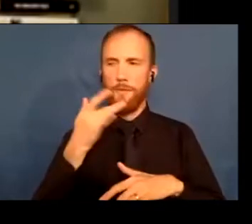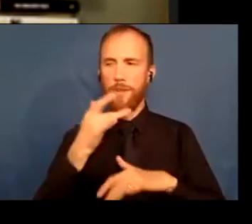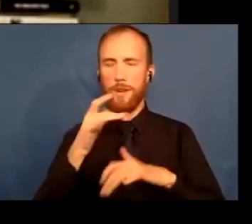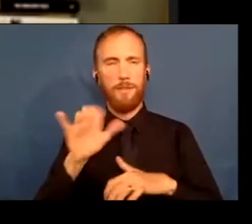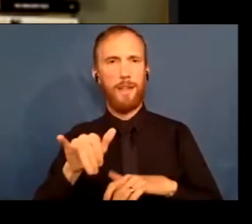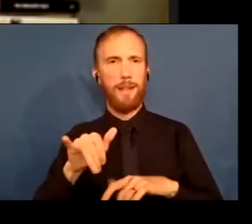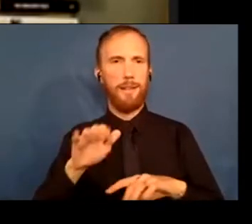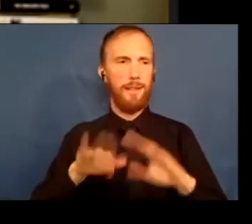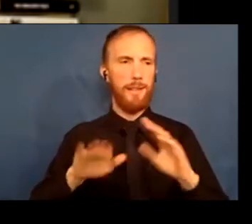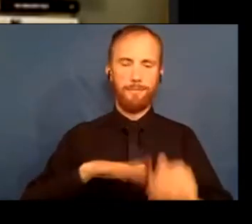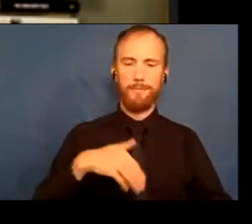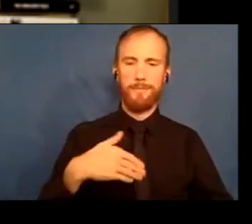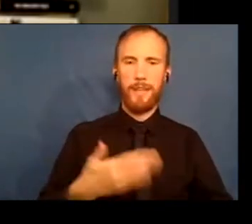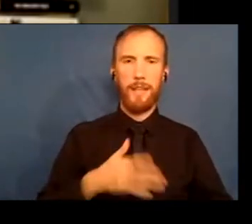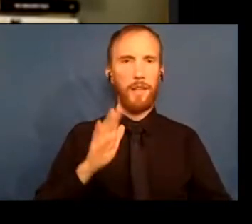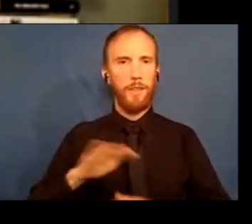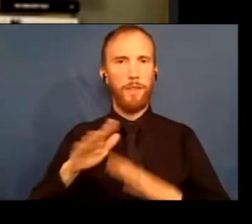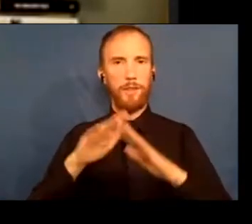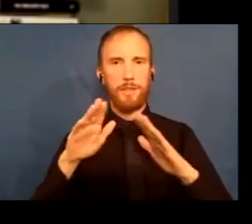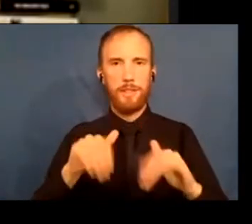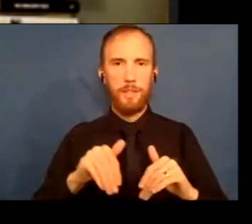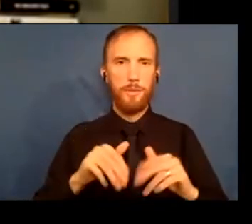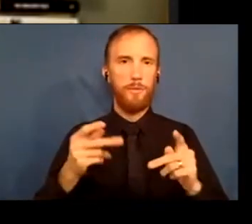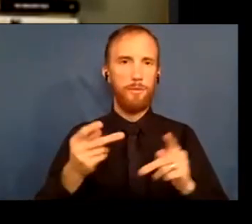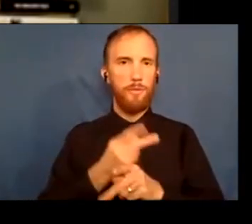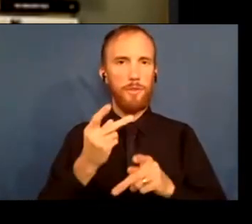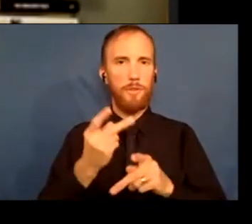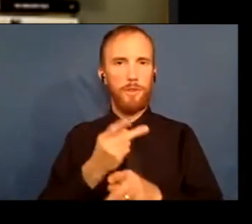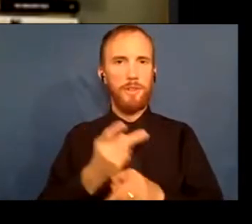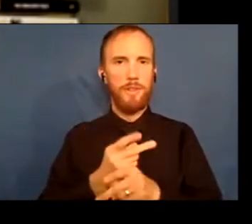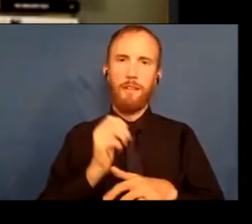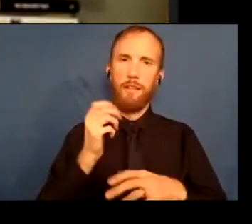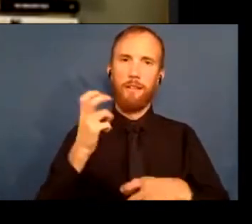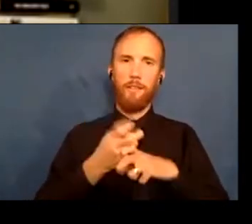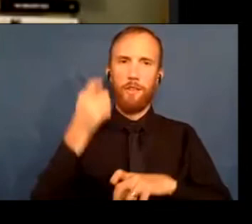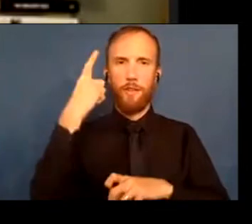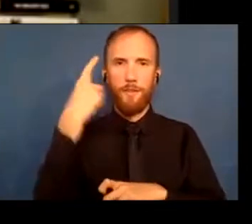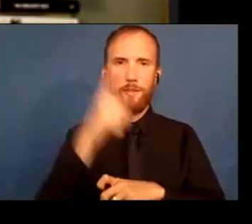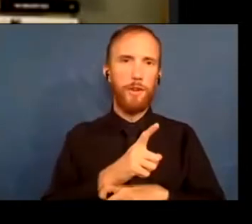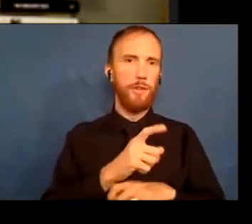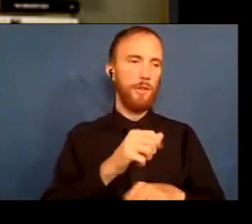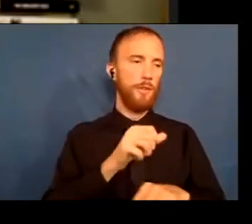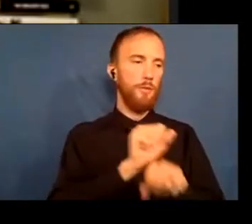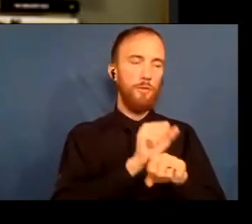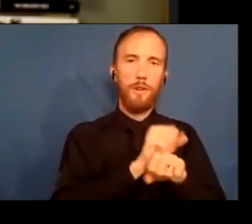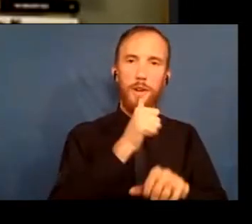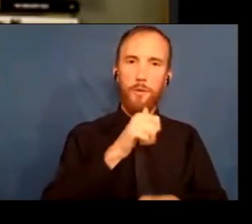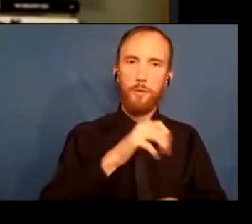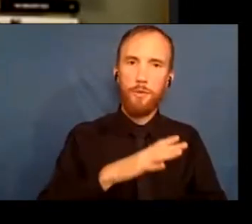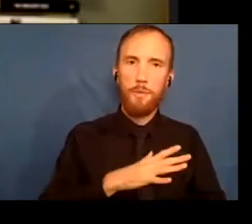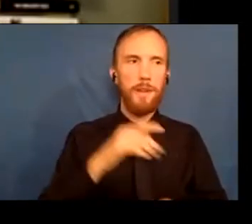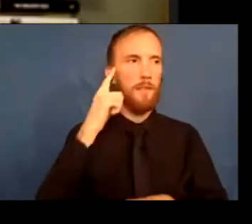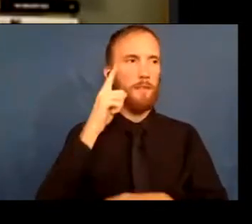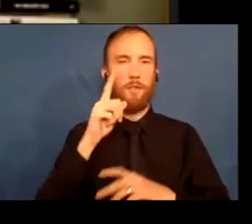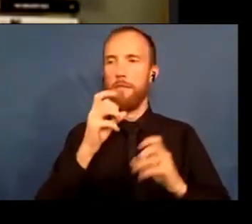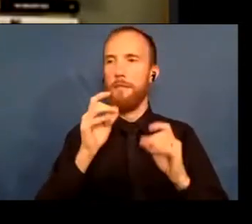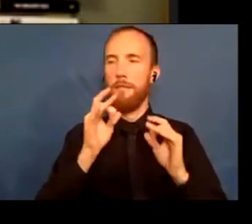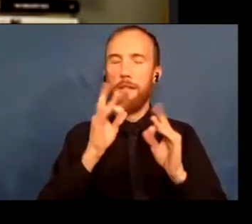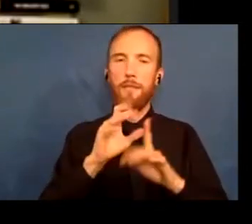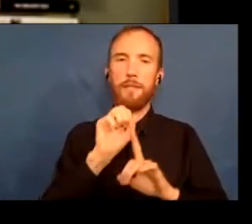care labor of women, more and more on the harsh working conditions imposed on miners and factory